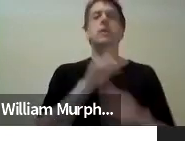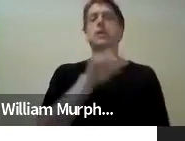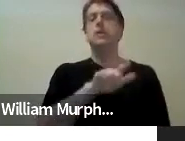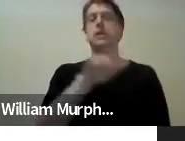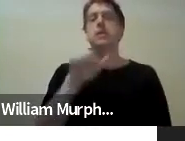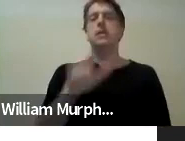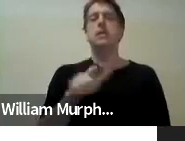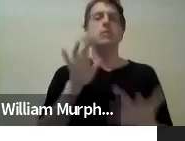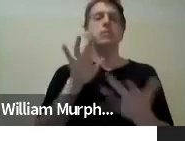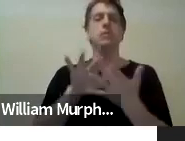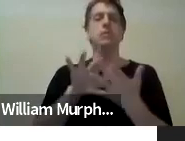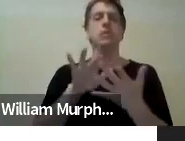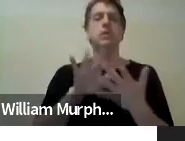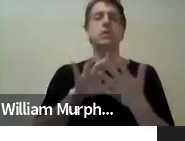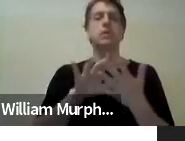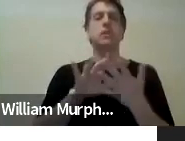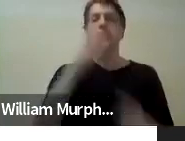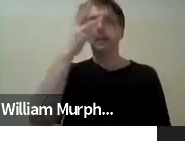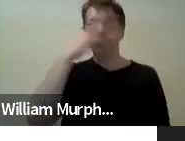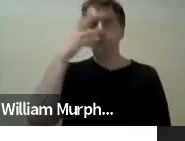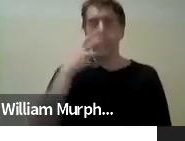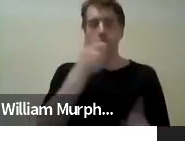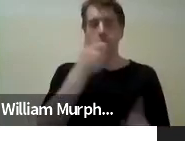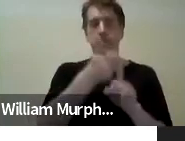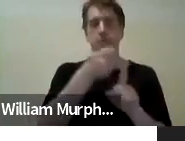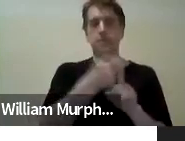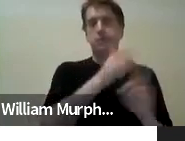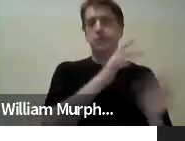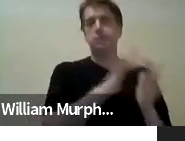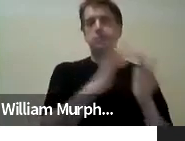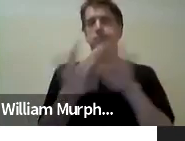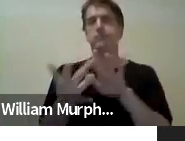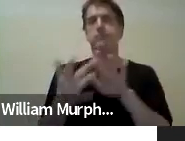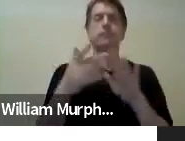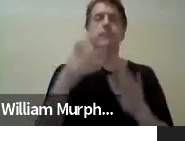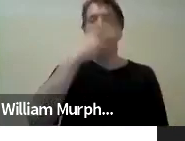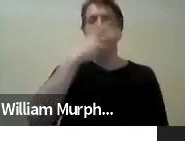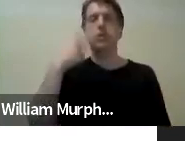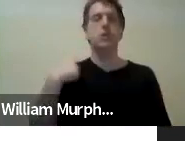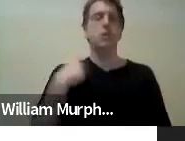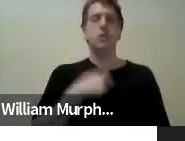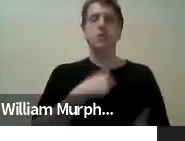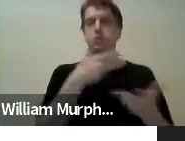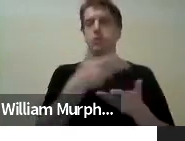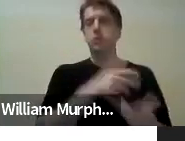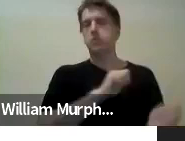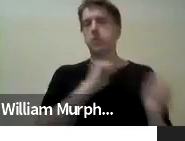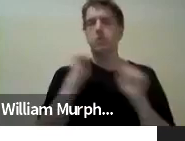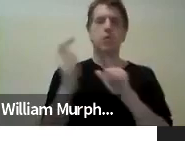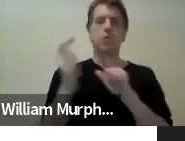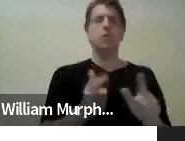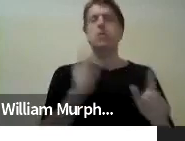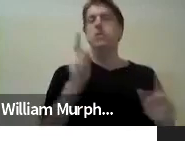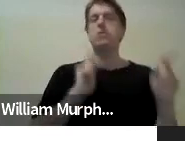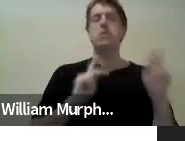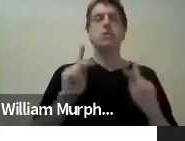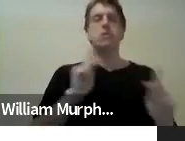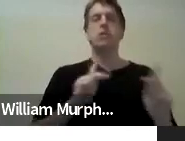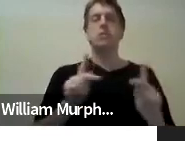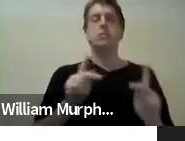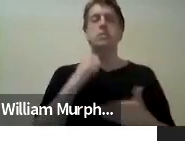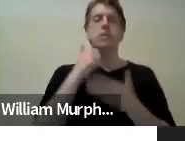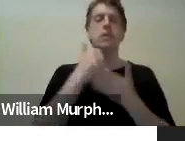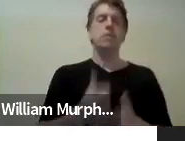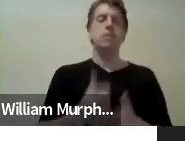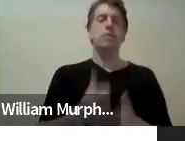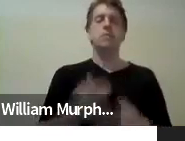from contacting immigration. And so we will work with all individuals and social service agencies in navigating, you